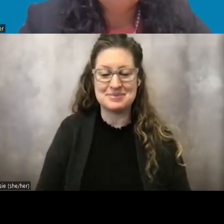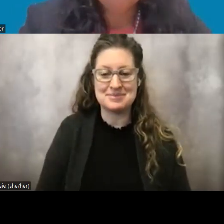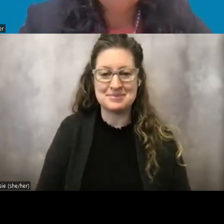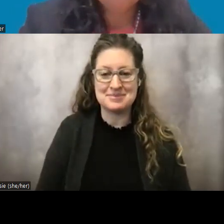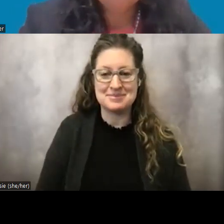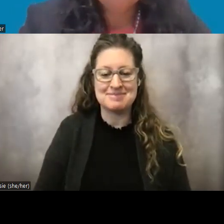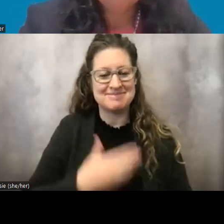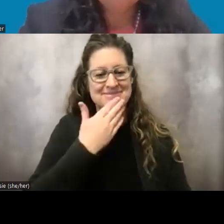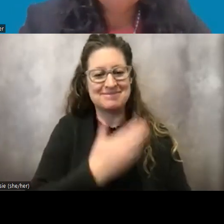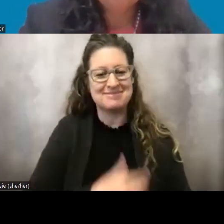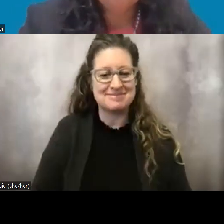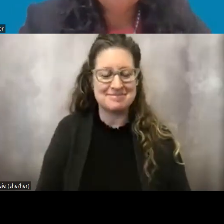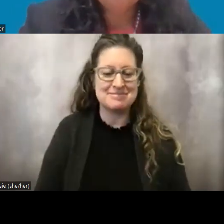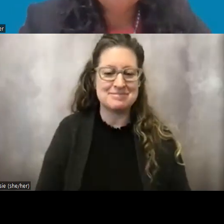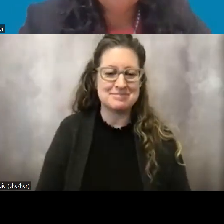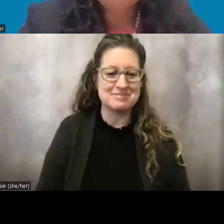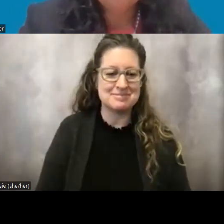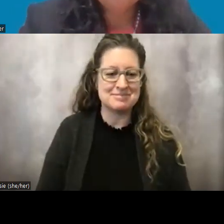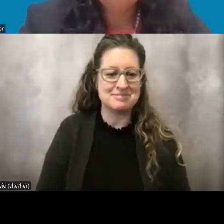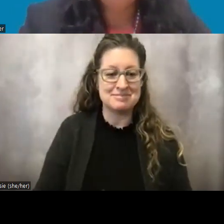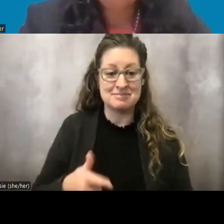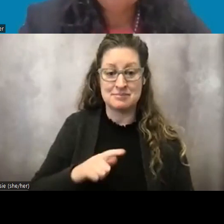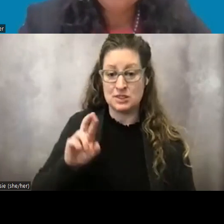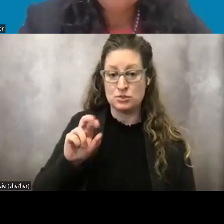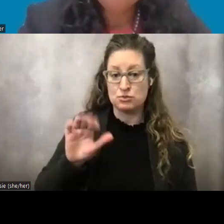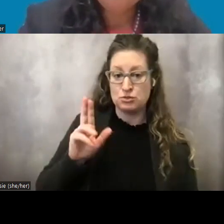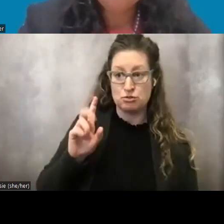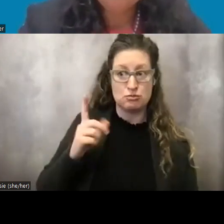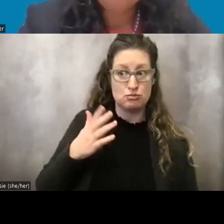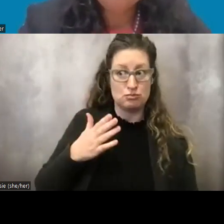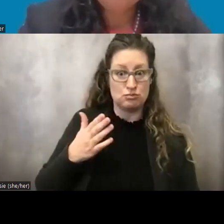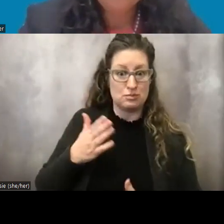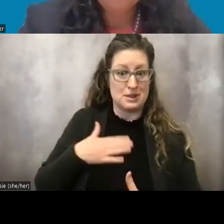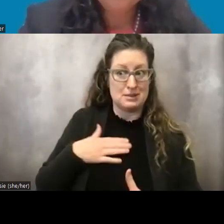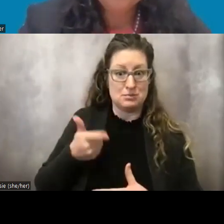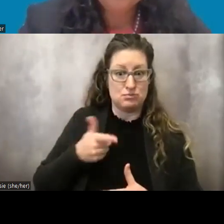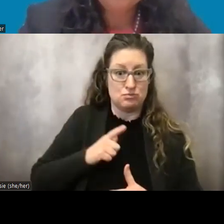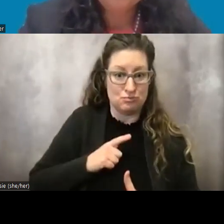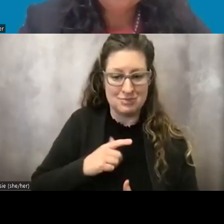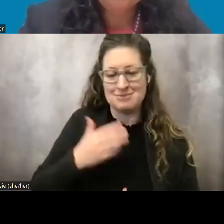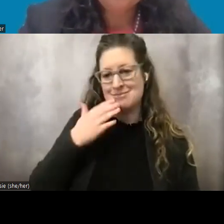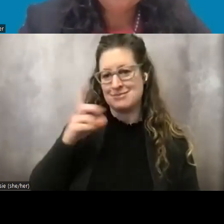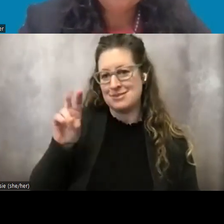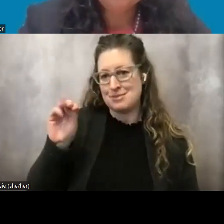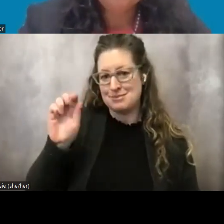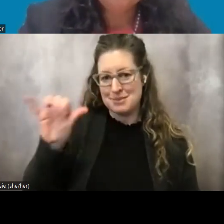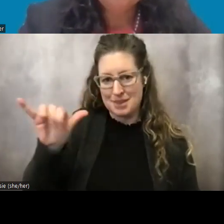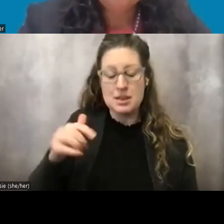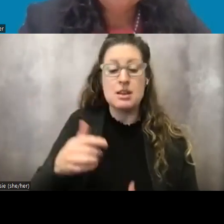Thank you. I'm happy to go next. Thanks, Dr. May. So I come,